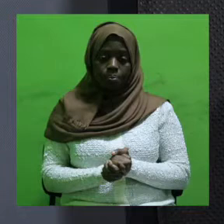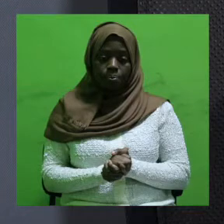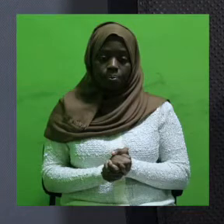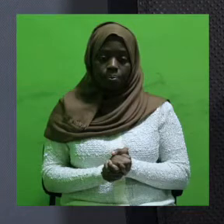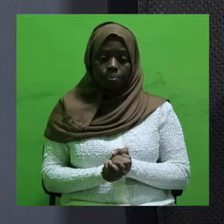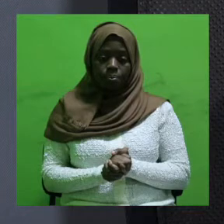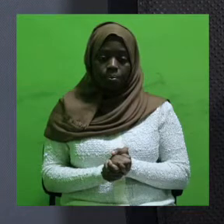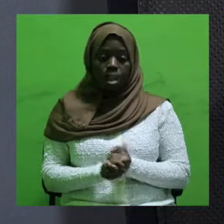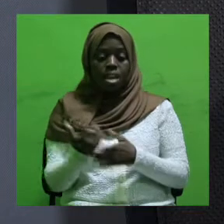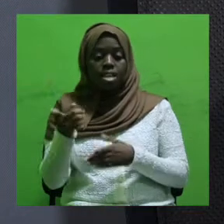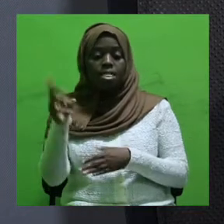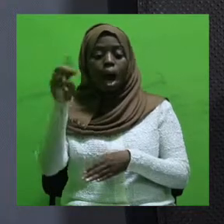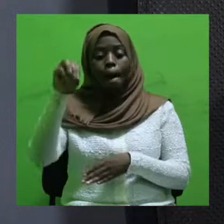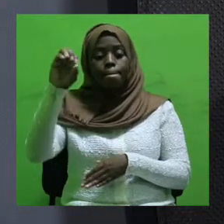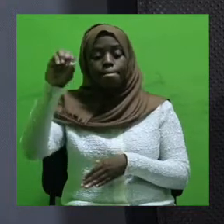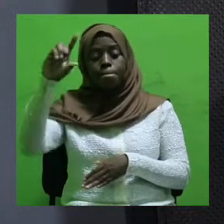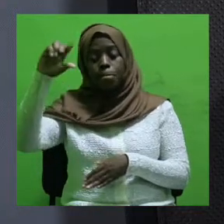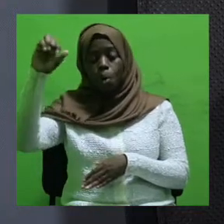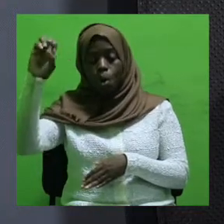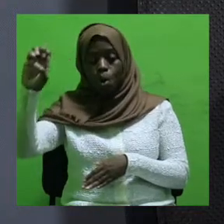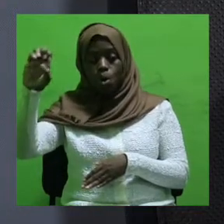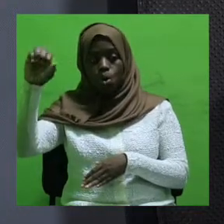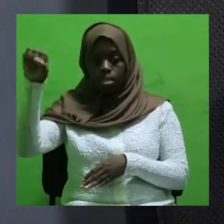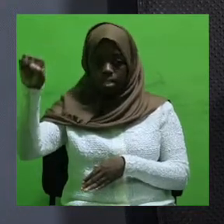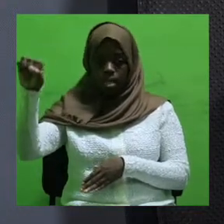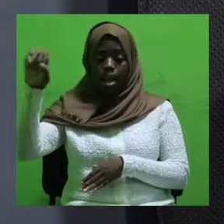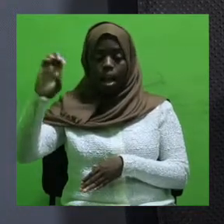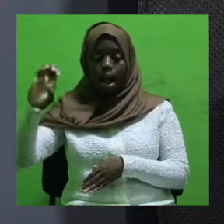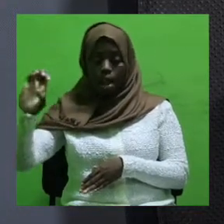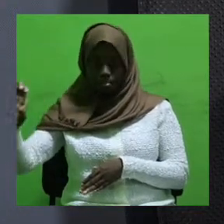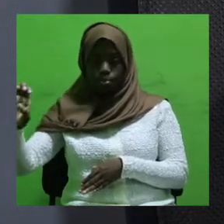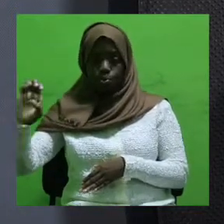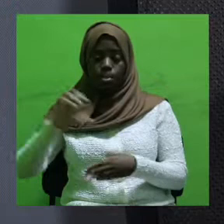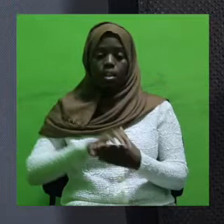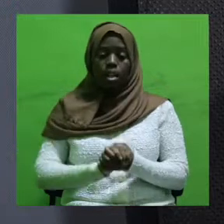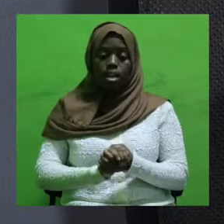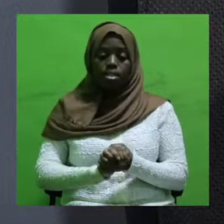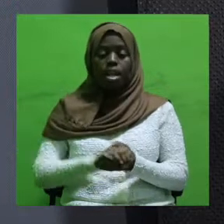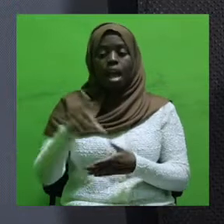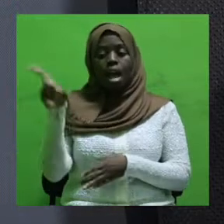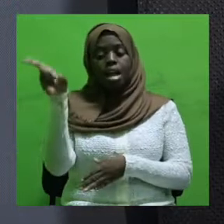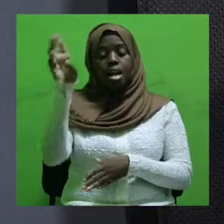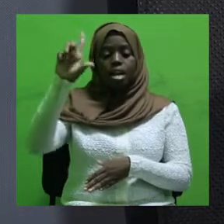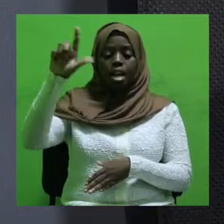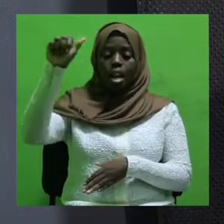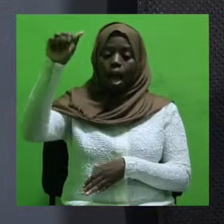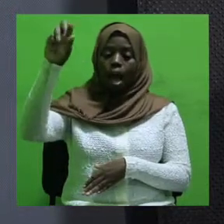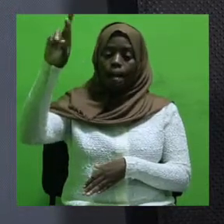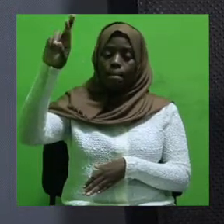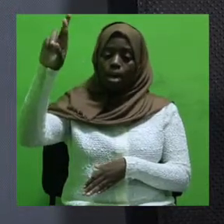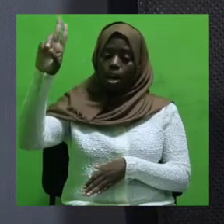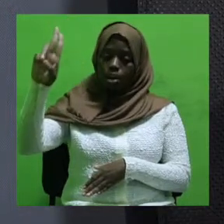Bowman's capsule, there is a ball of capillaries there, which is known as the glomerulus. So in the